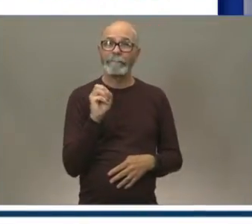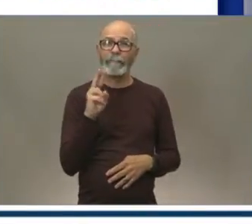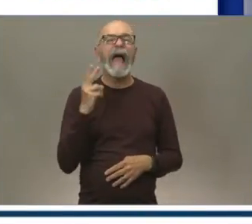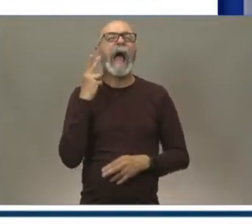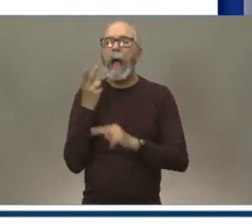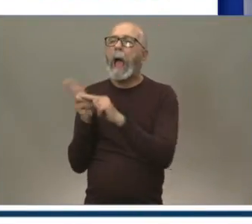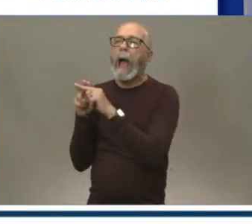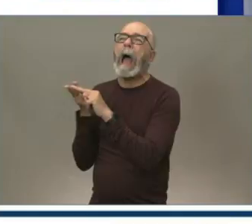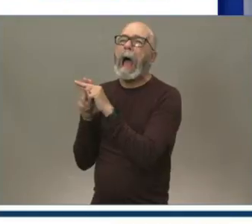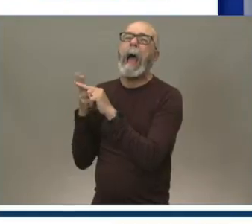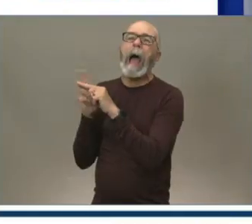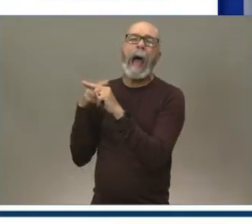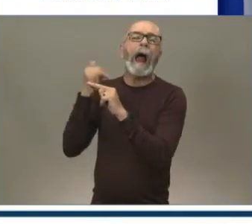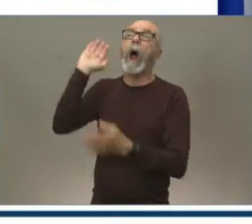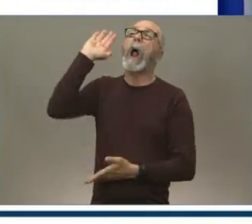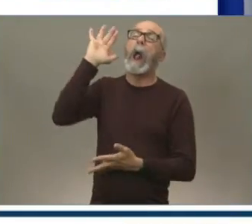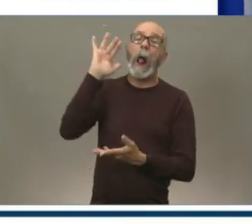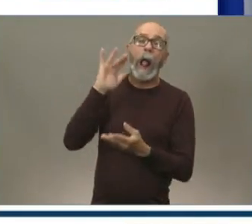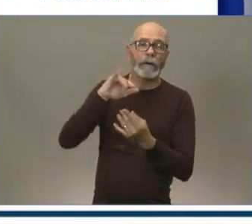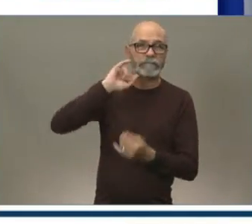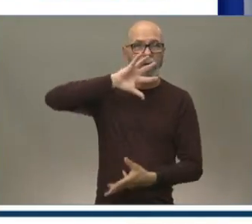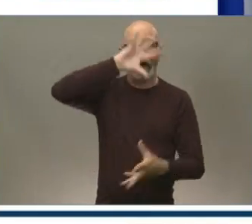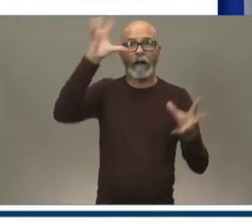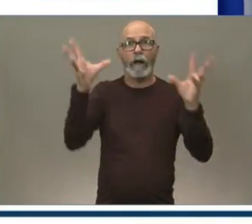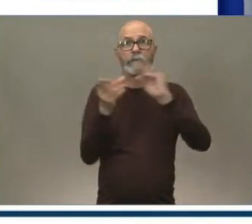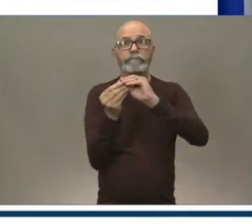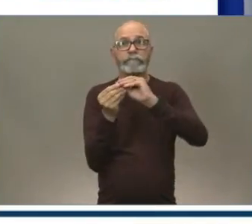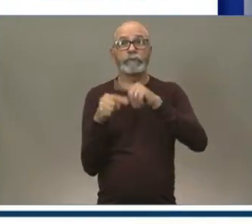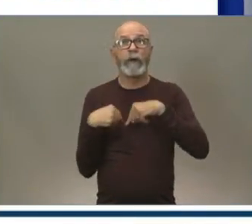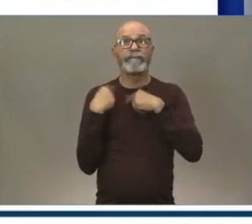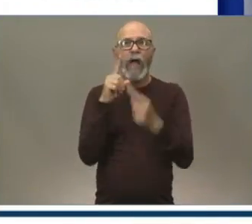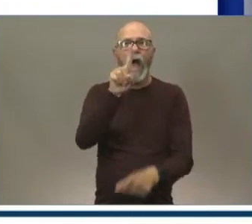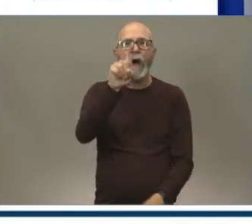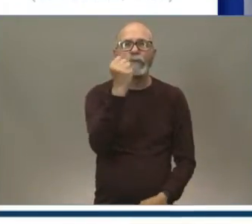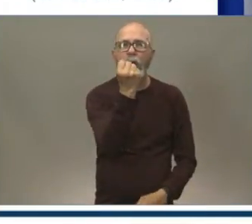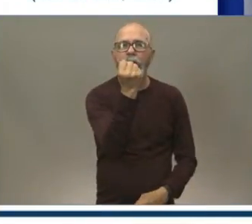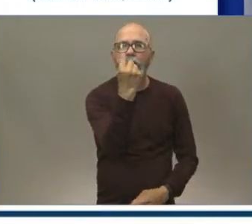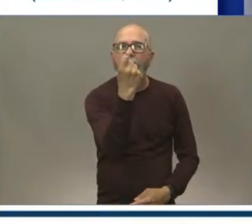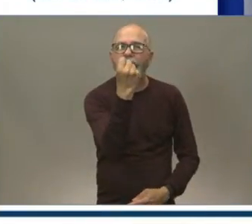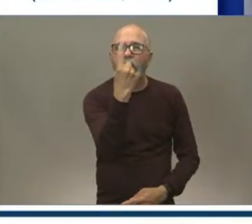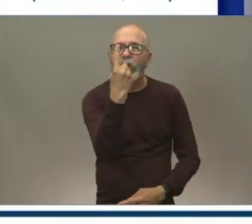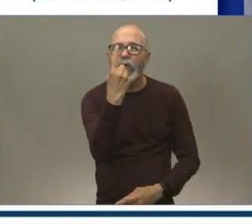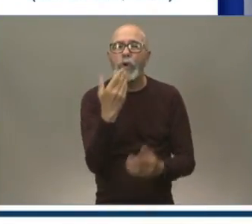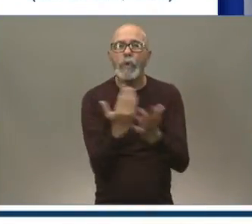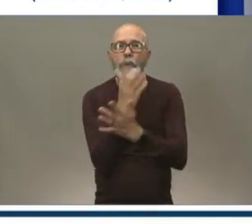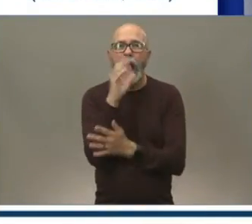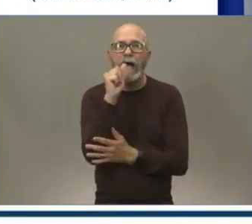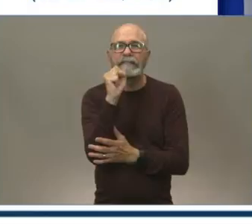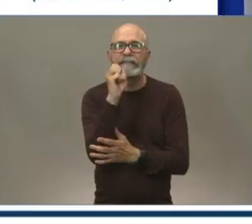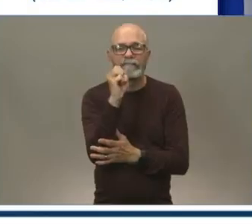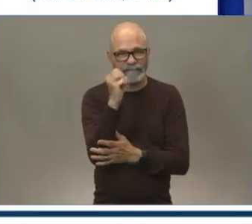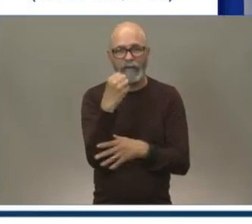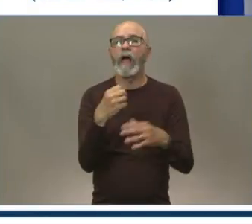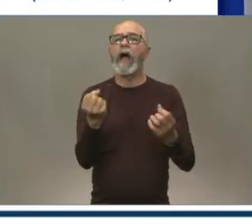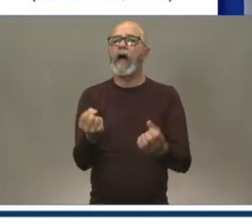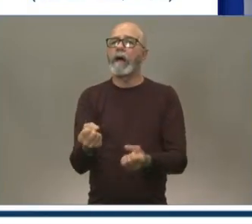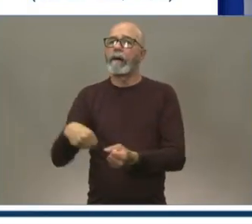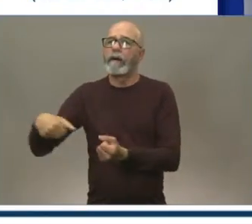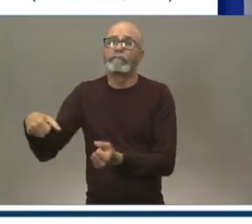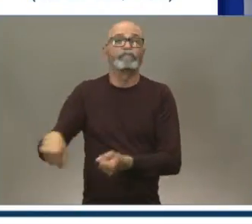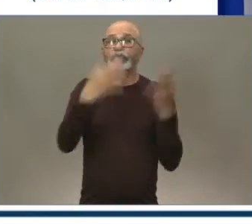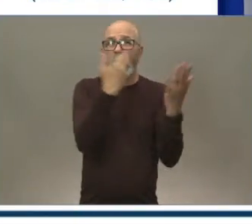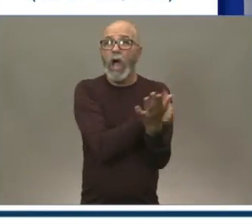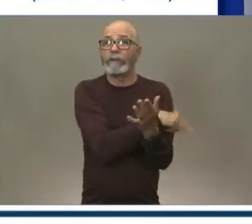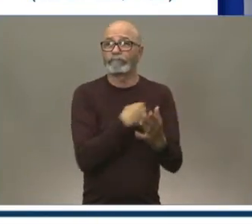are 111 active cases across the province and 3 Nova Scotians in hospital. Make no mistake, there is a lot